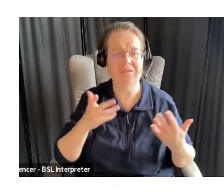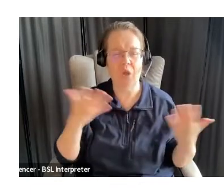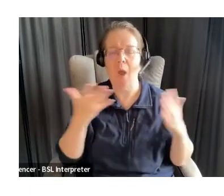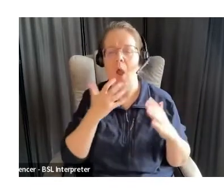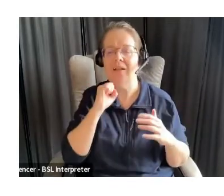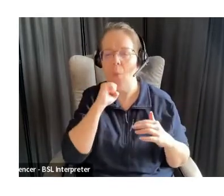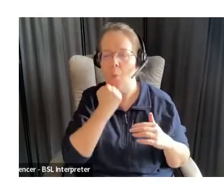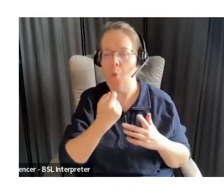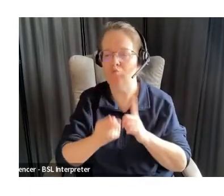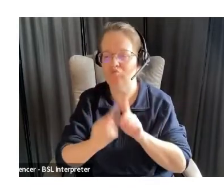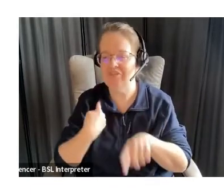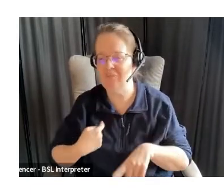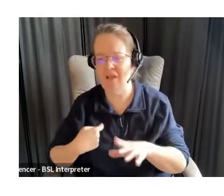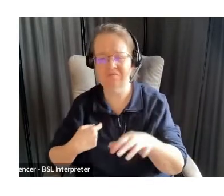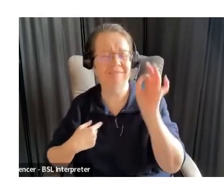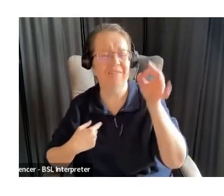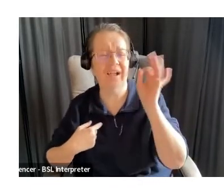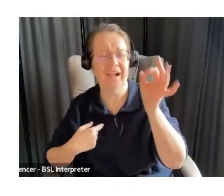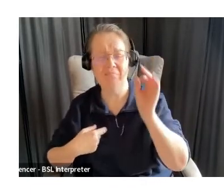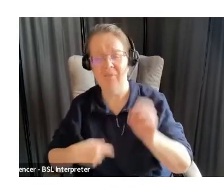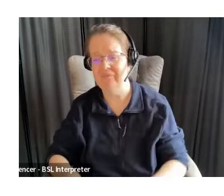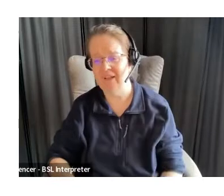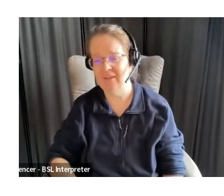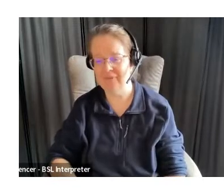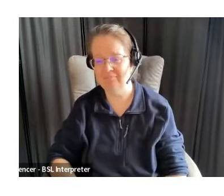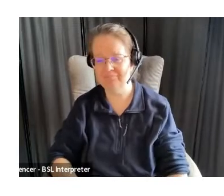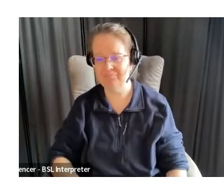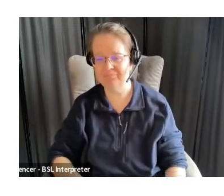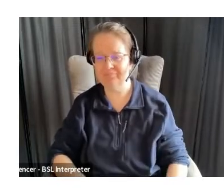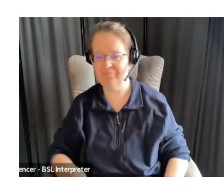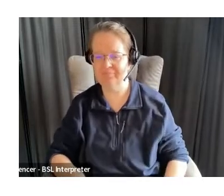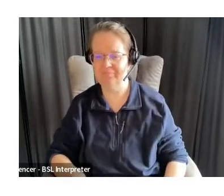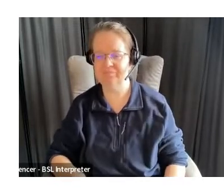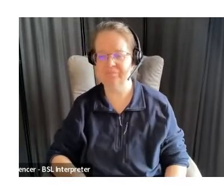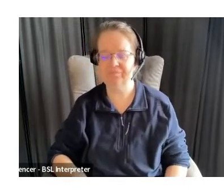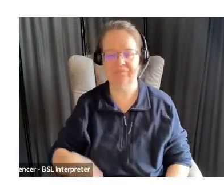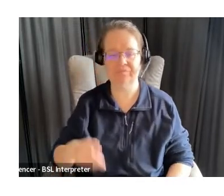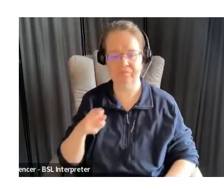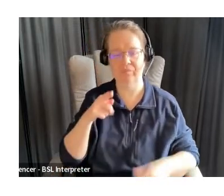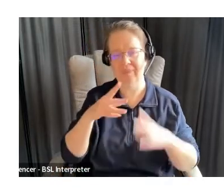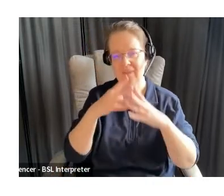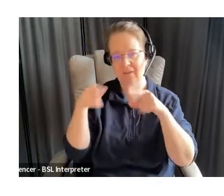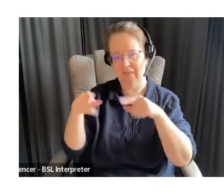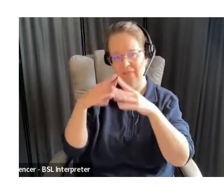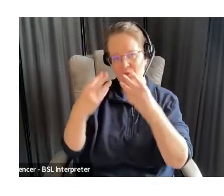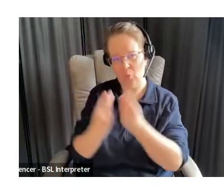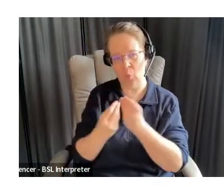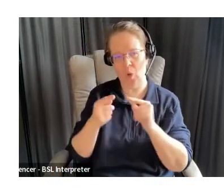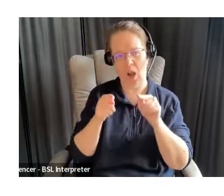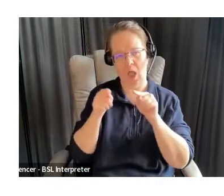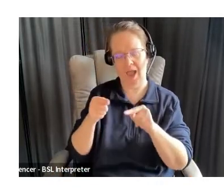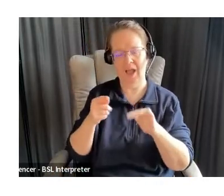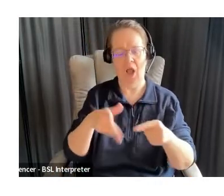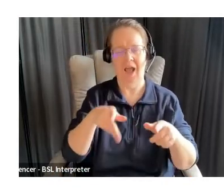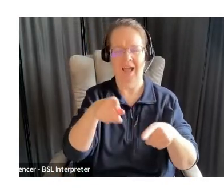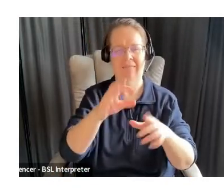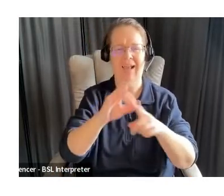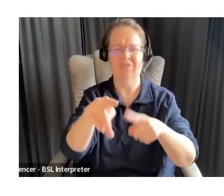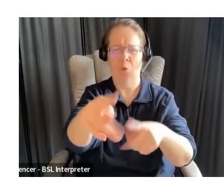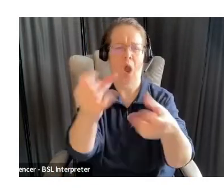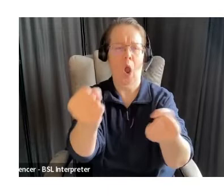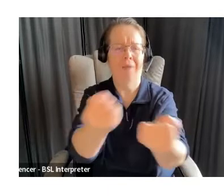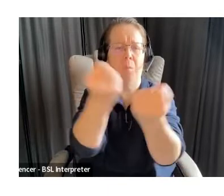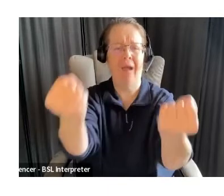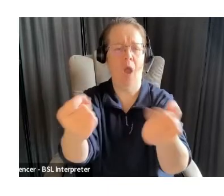response. Fantastic. Now, so this is all about you taking back some power in the interview,